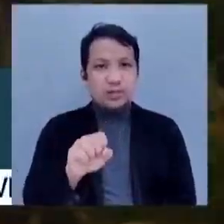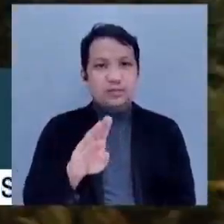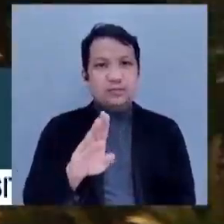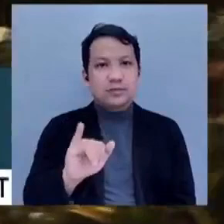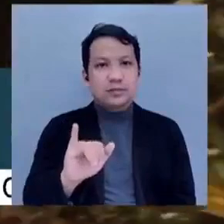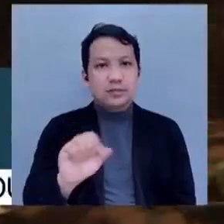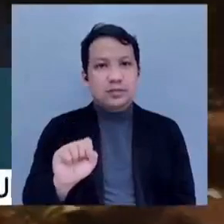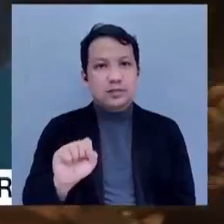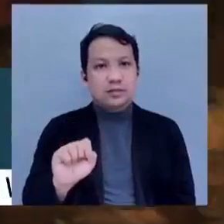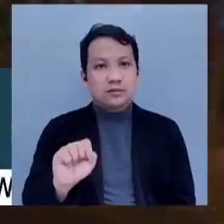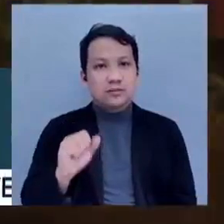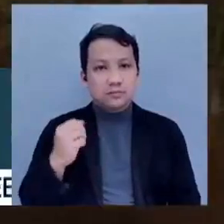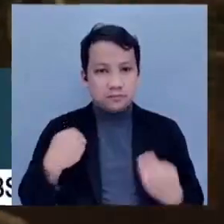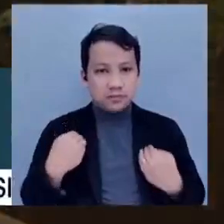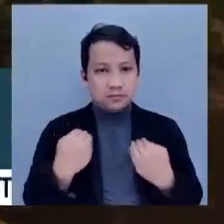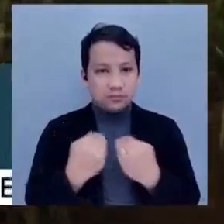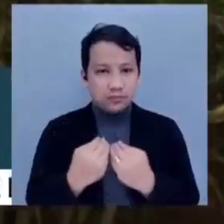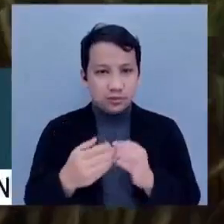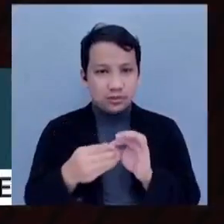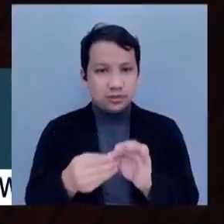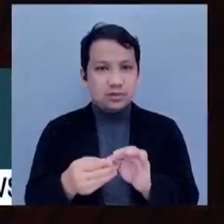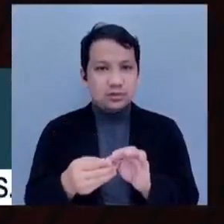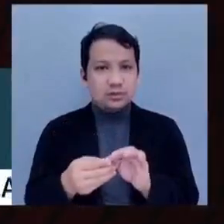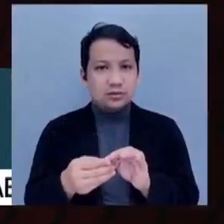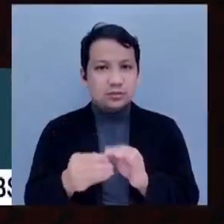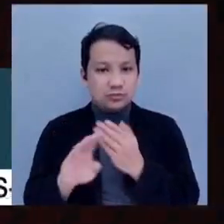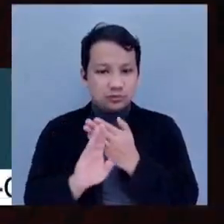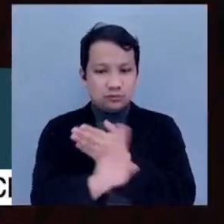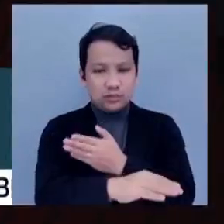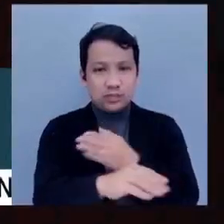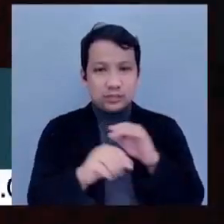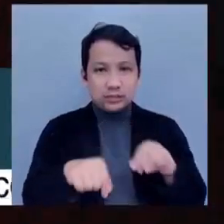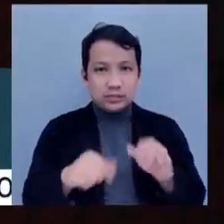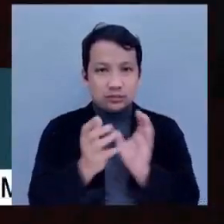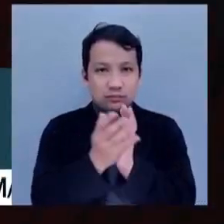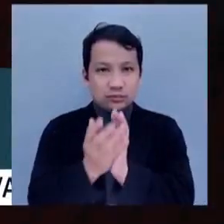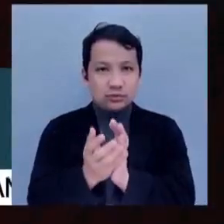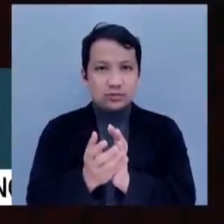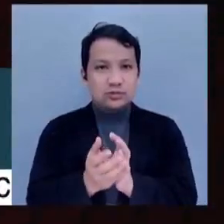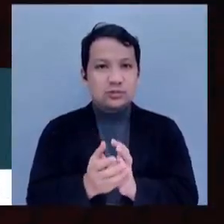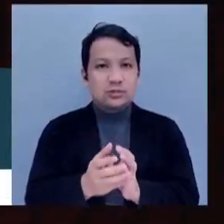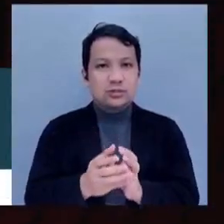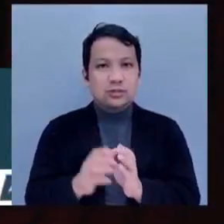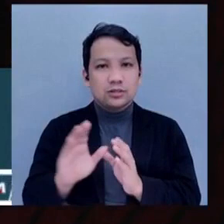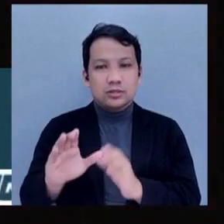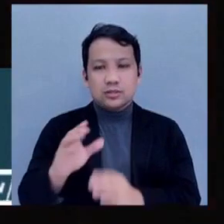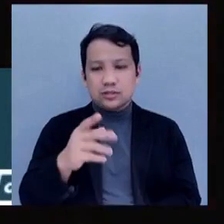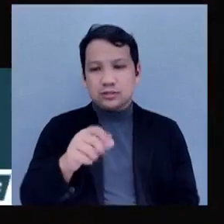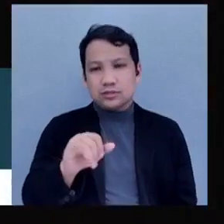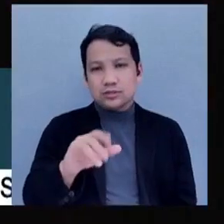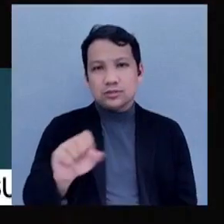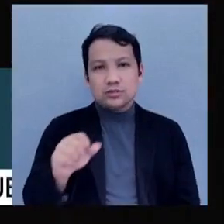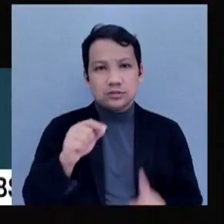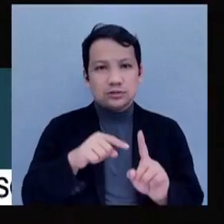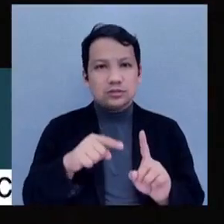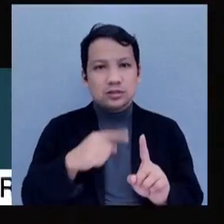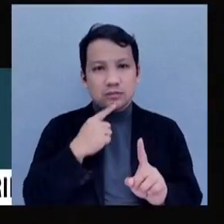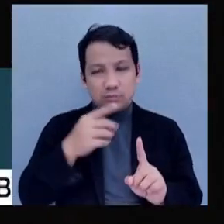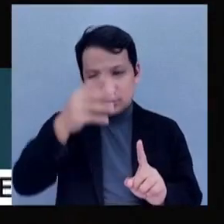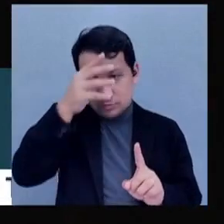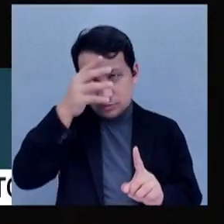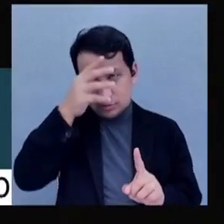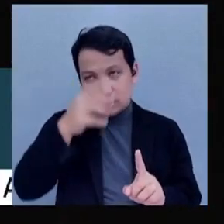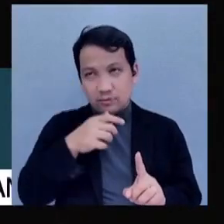peacefully reintegrate themselves to their community. Back in Sitio Capihan, alias James, father of a 12-year-old